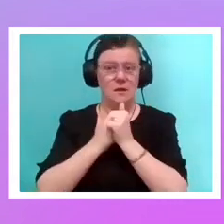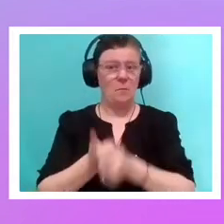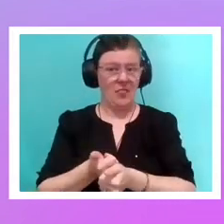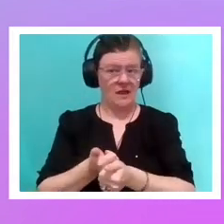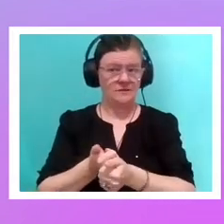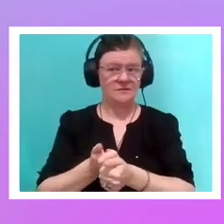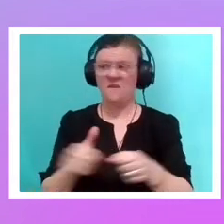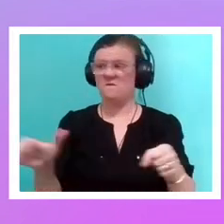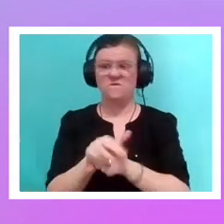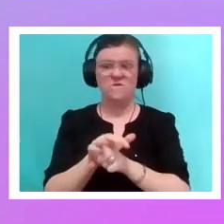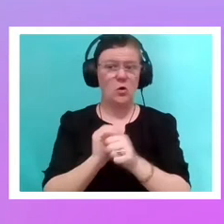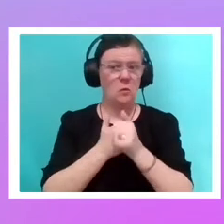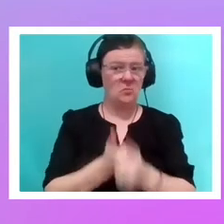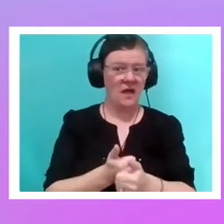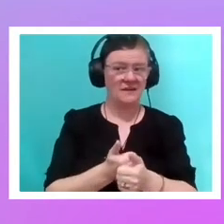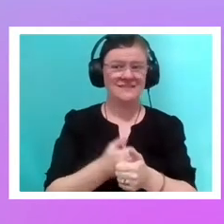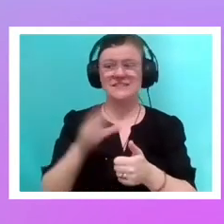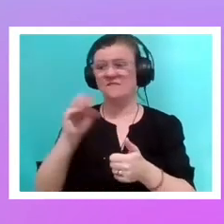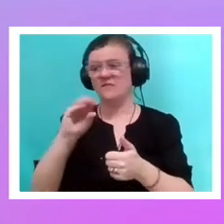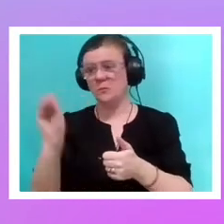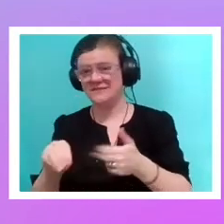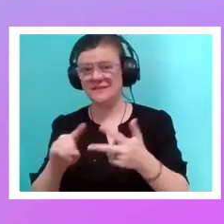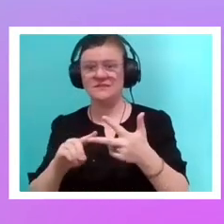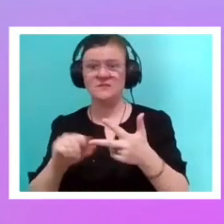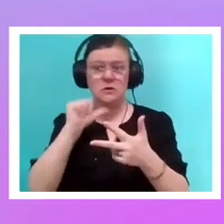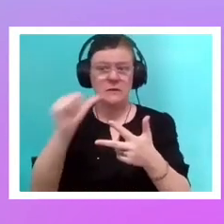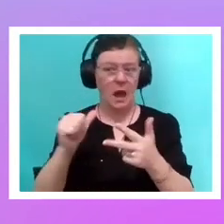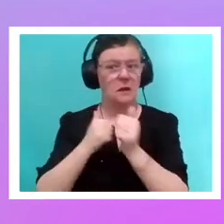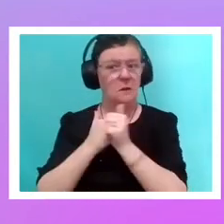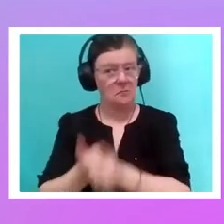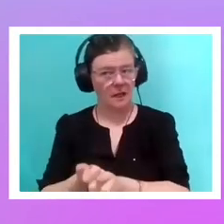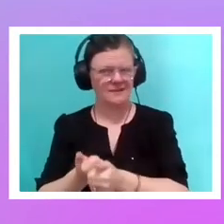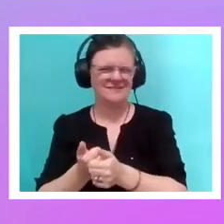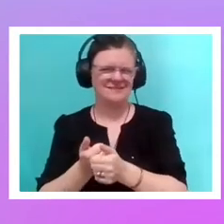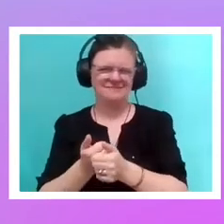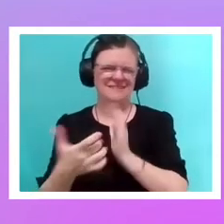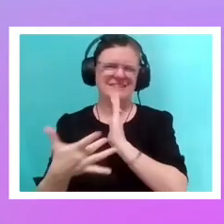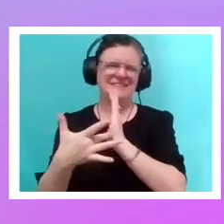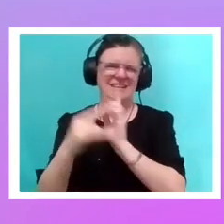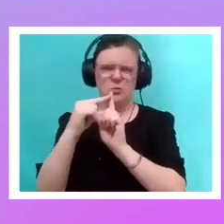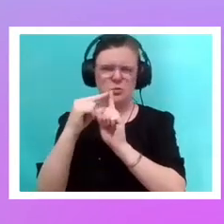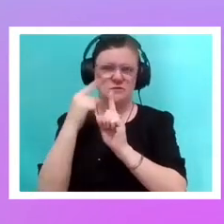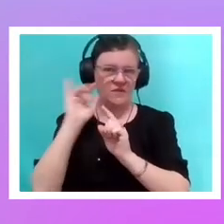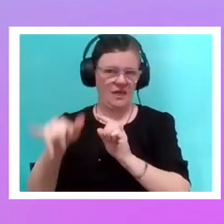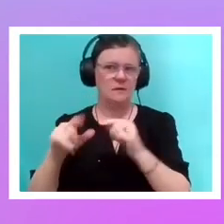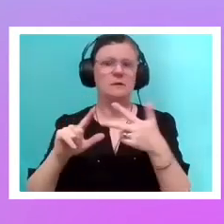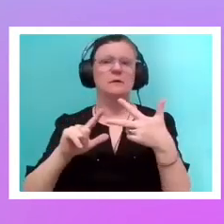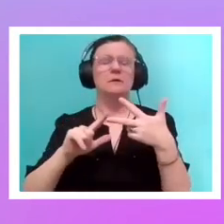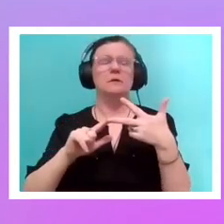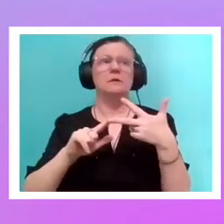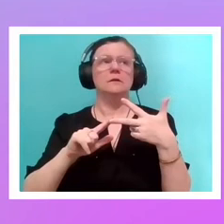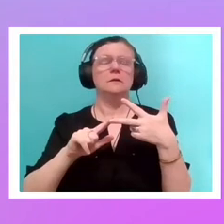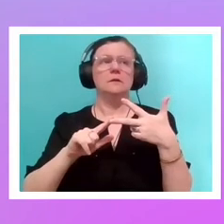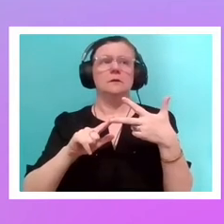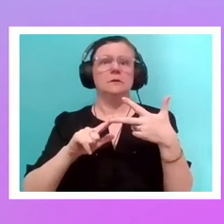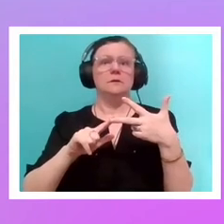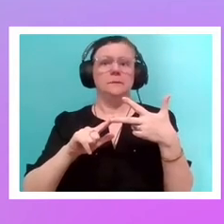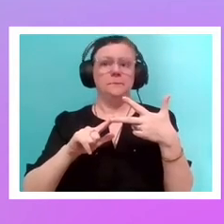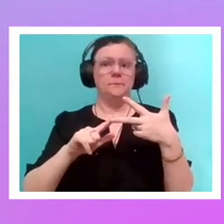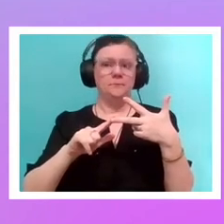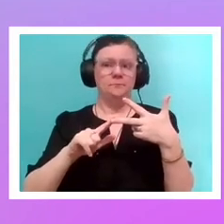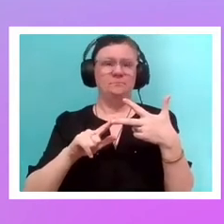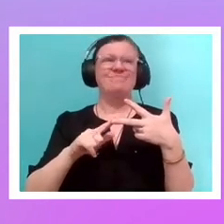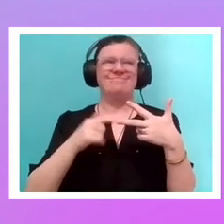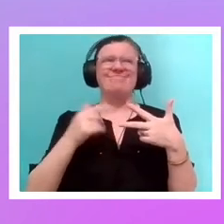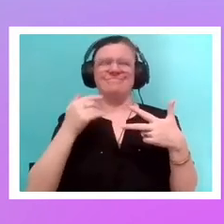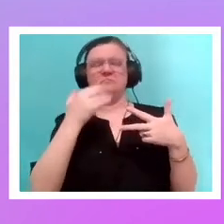full compliance, partial compliance, or non-compliance. There are technical settings for those. It needs to identify known